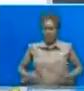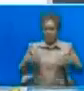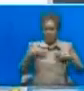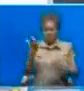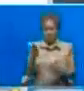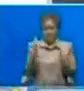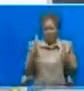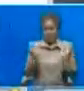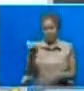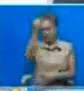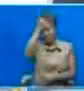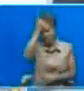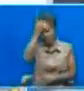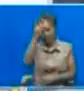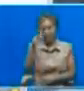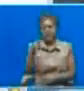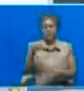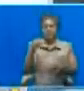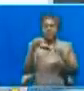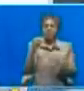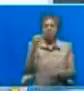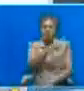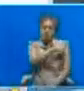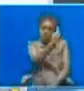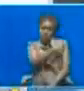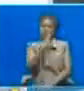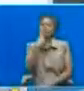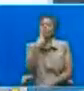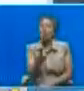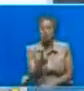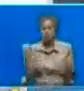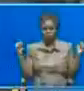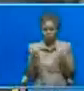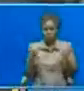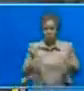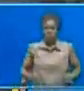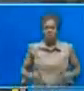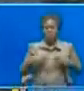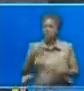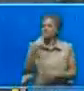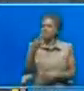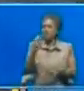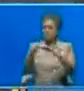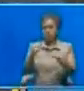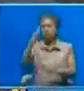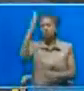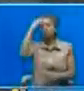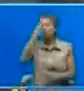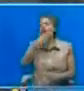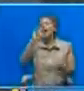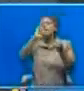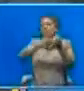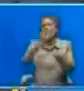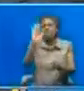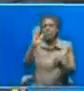ground. At the Moi Teaching and Referral Hospital mortuary, the wife says she was able to identify him